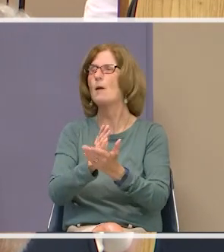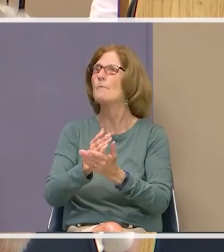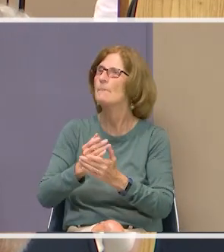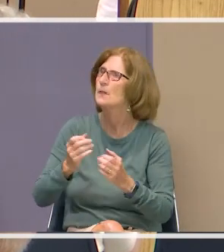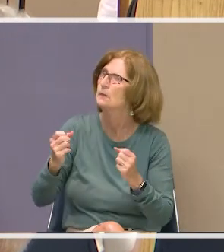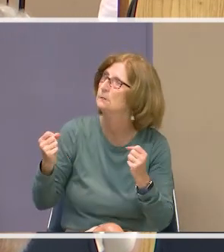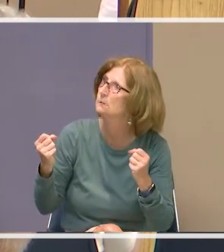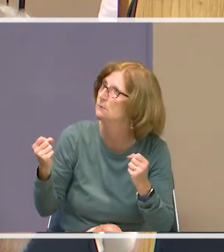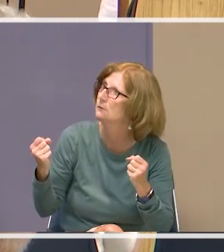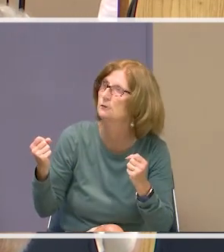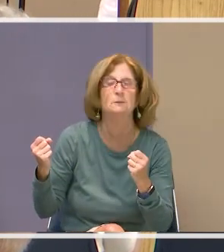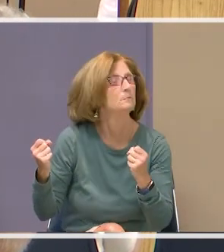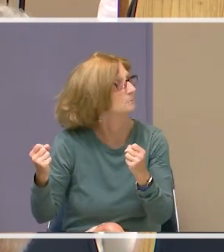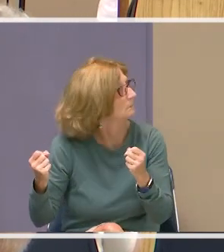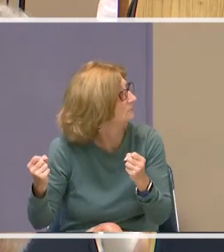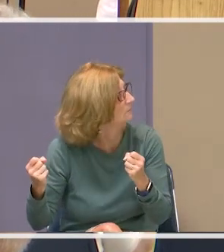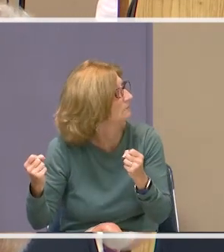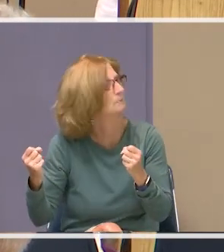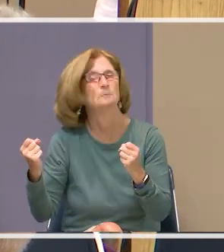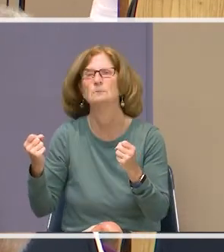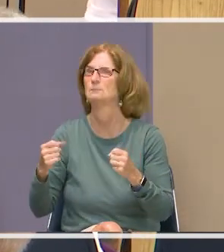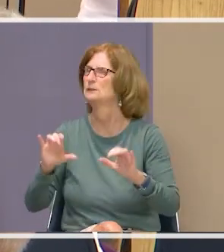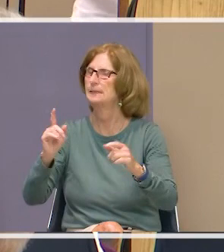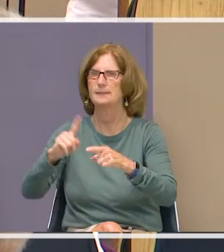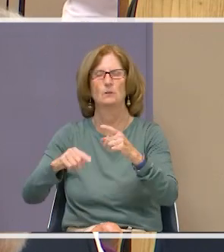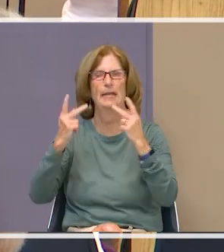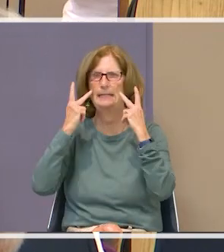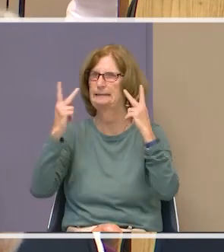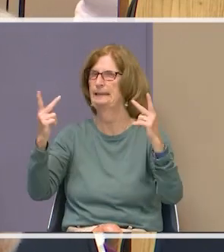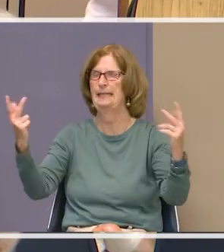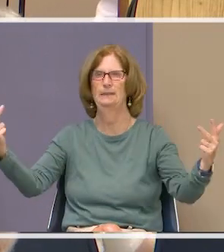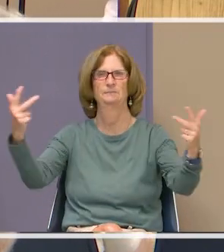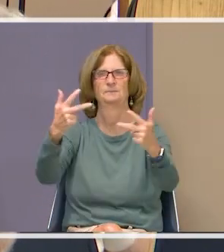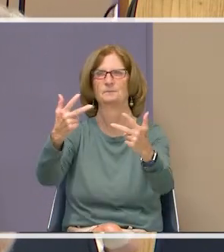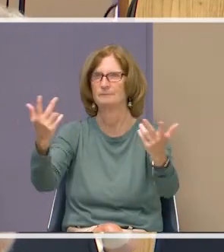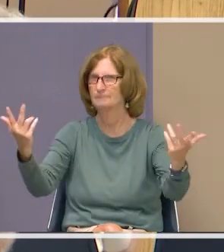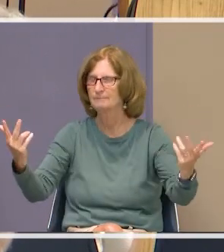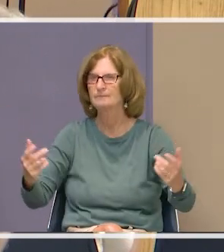cross Forbes Avenue Extension. Thank you.